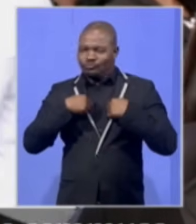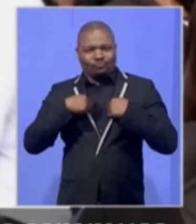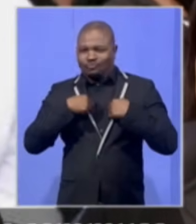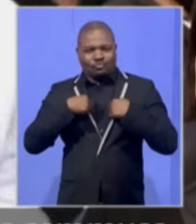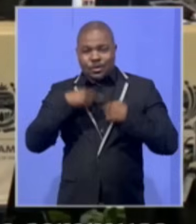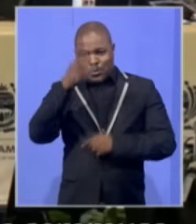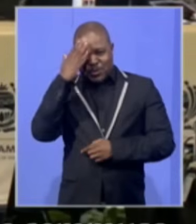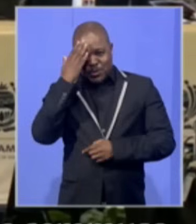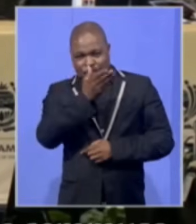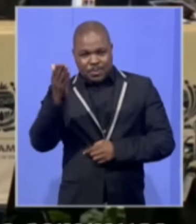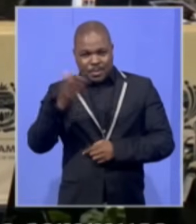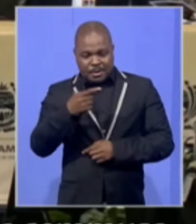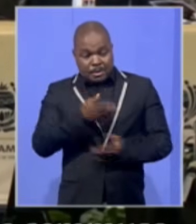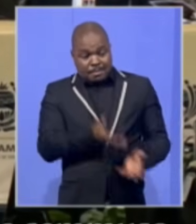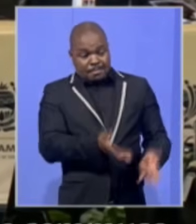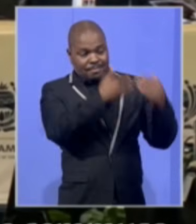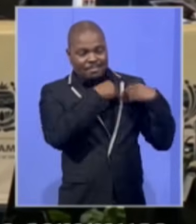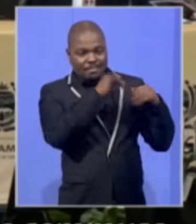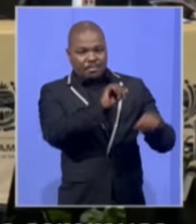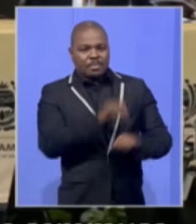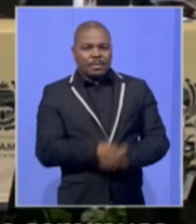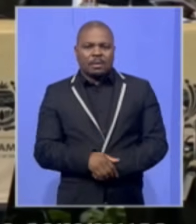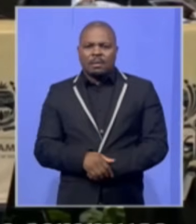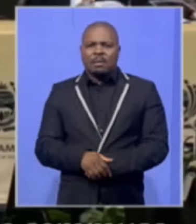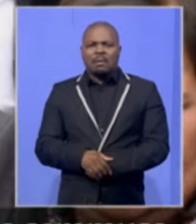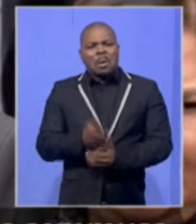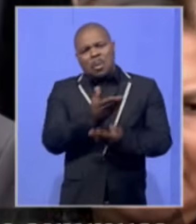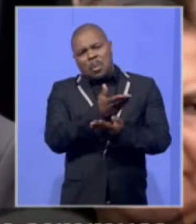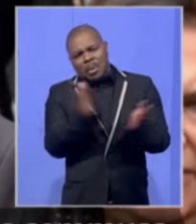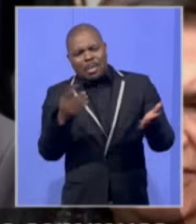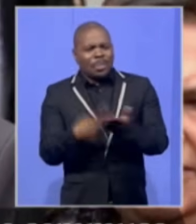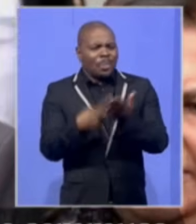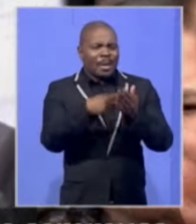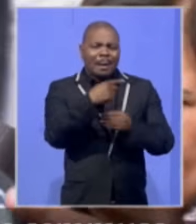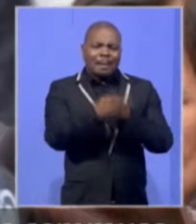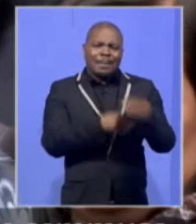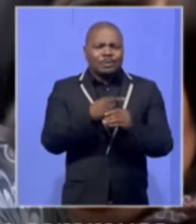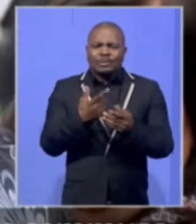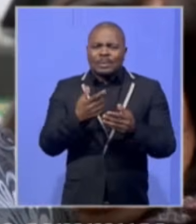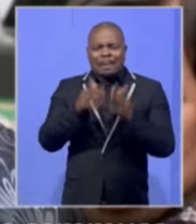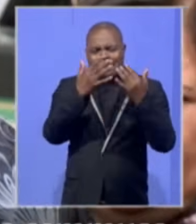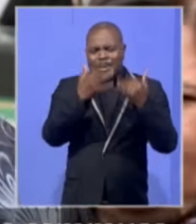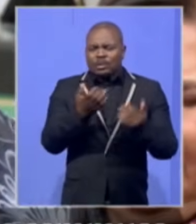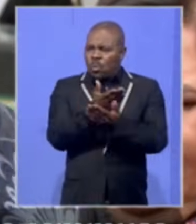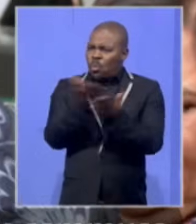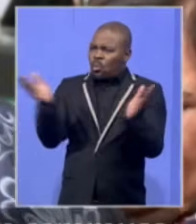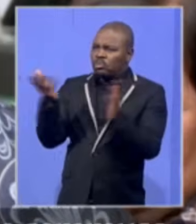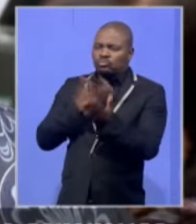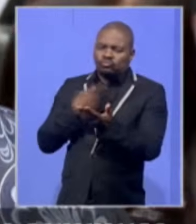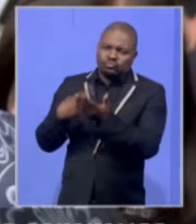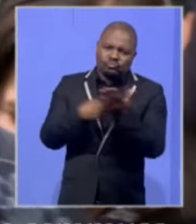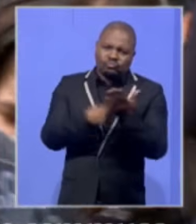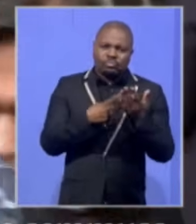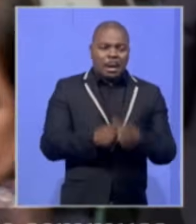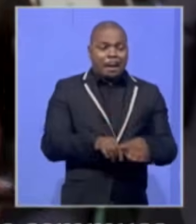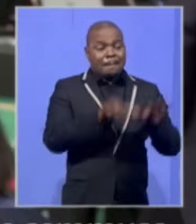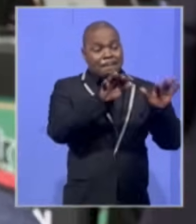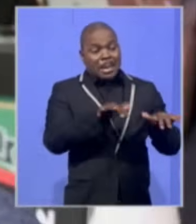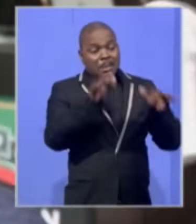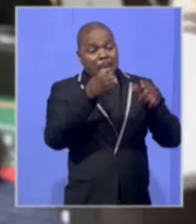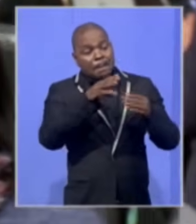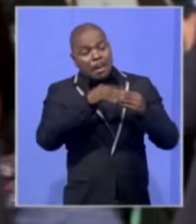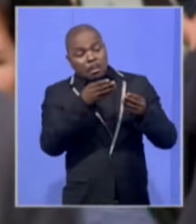they will deal with that. We are talking to everyone about the budget. So everyone who is represented in Parliament will